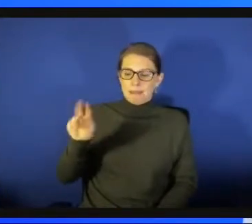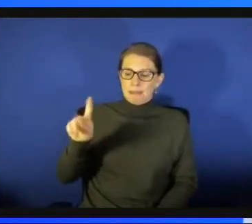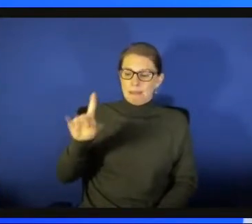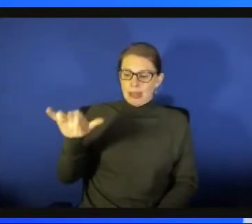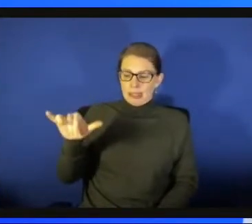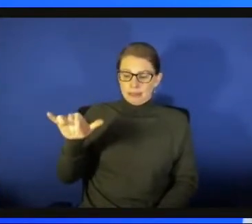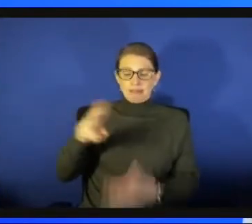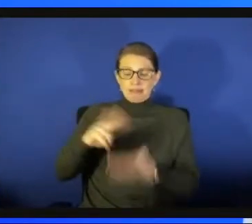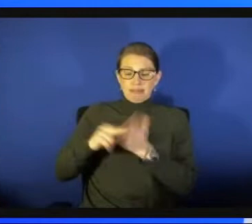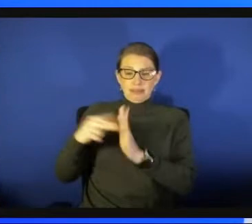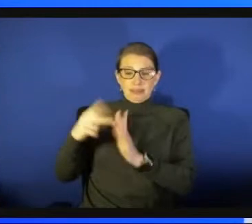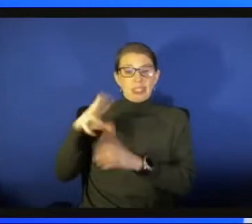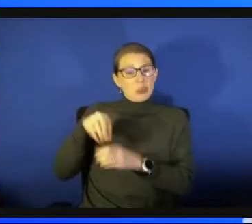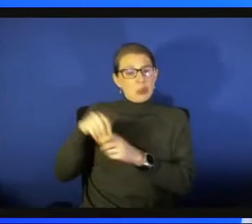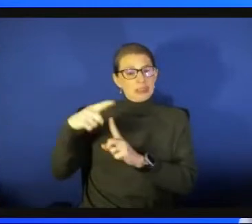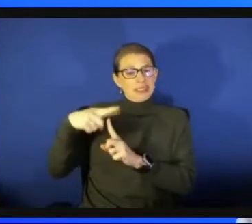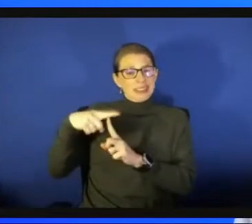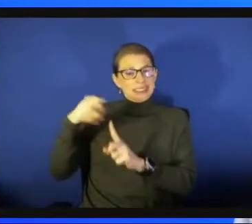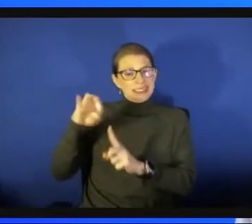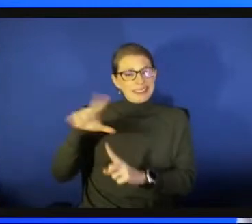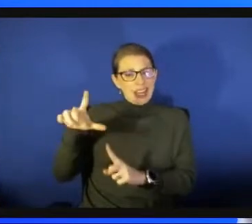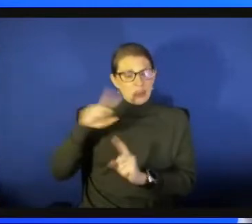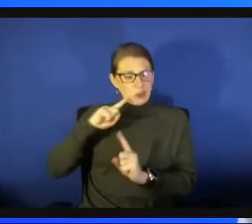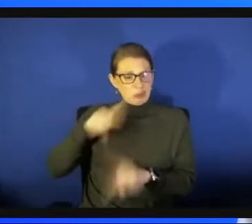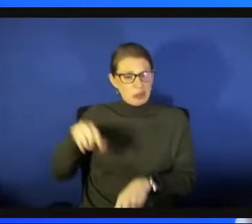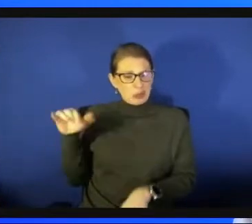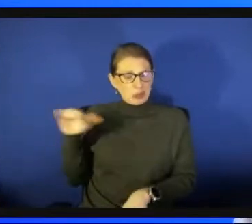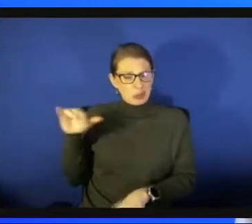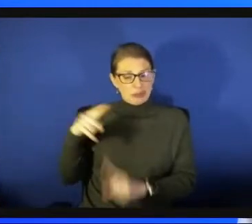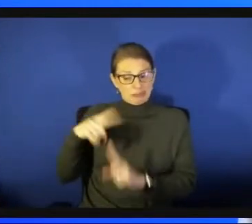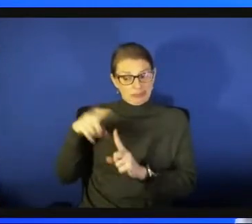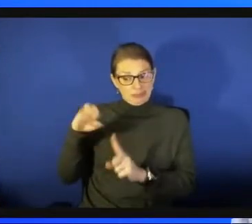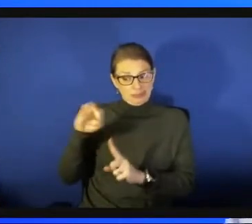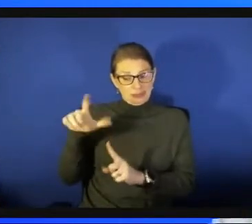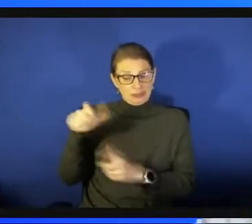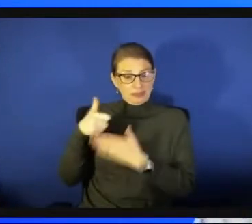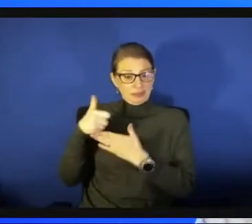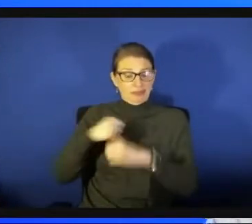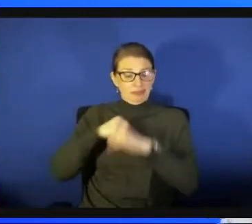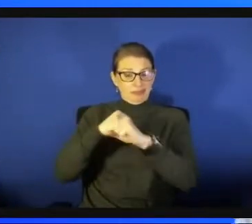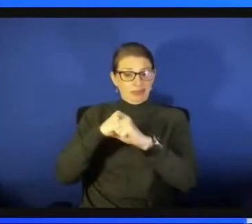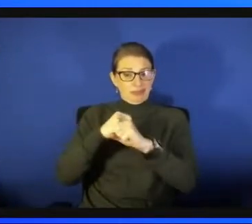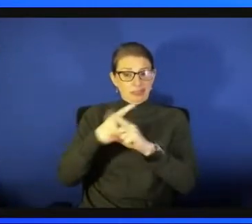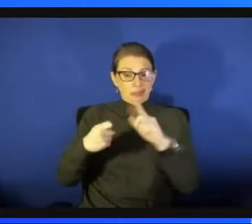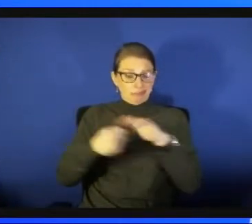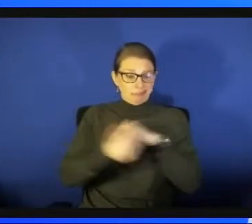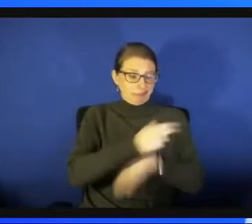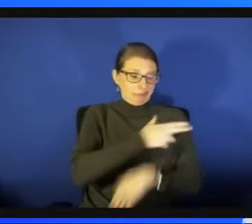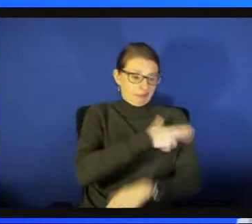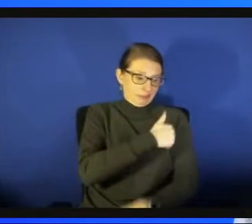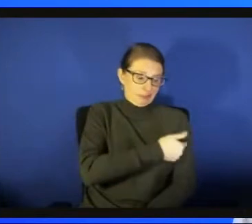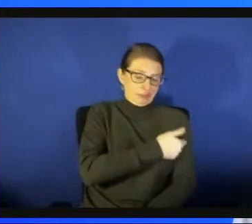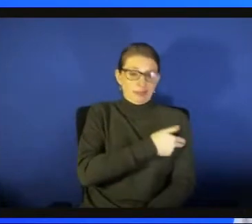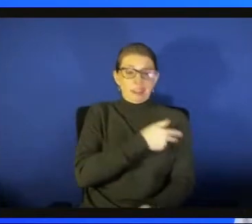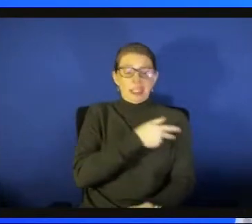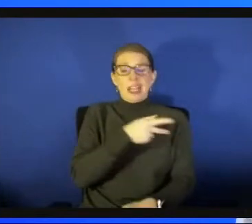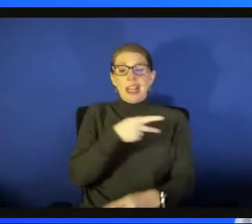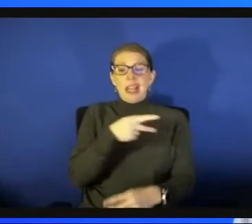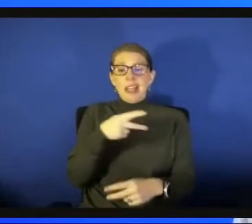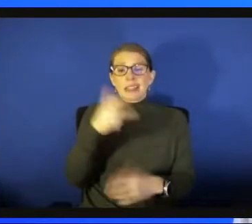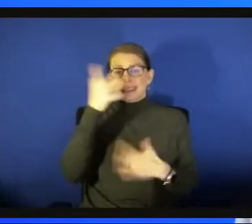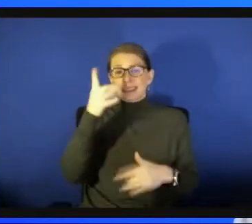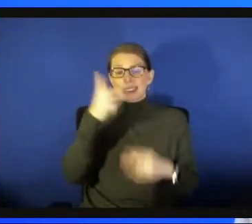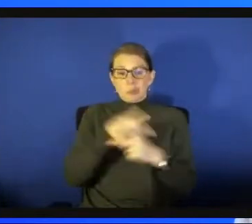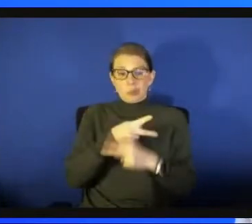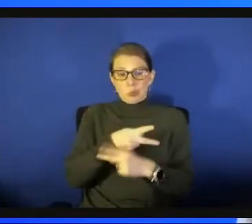T cell responses are so important in helping protect against hospitalization and progression of disease. That is probably a